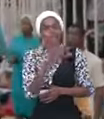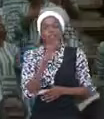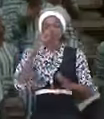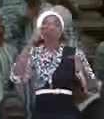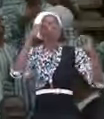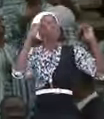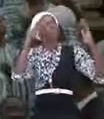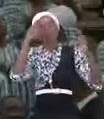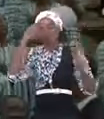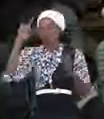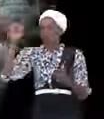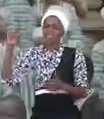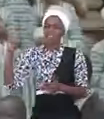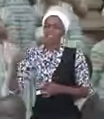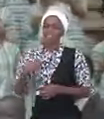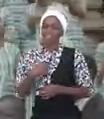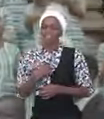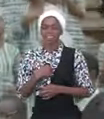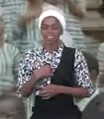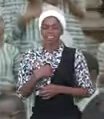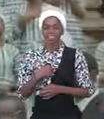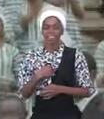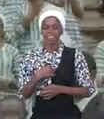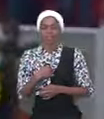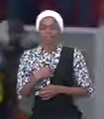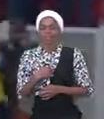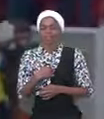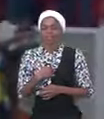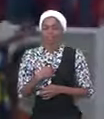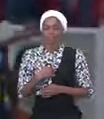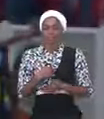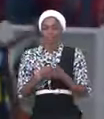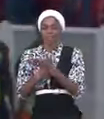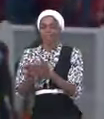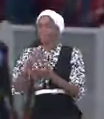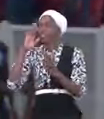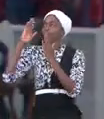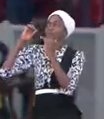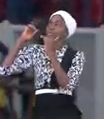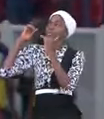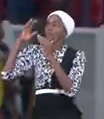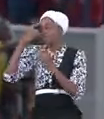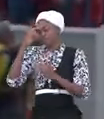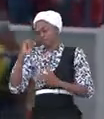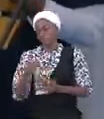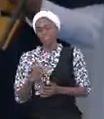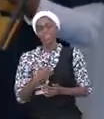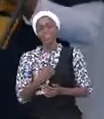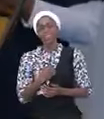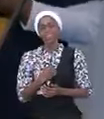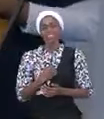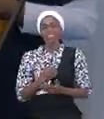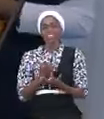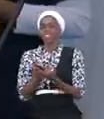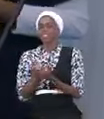Oh, there is hope for me. Hey, there there is hope for me